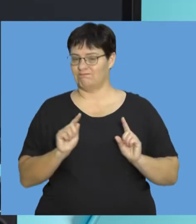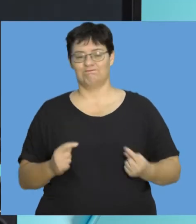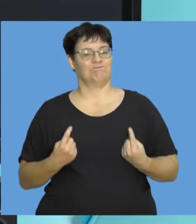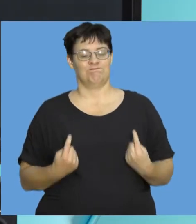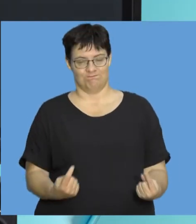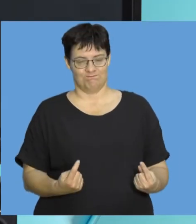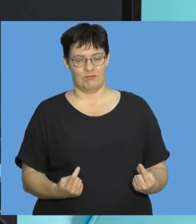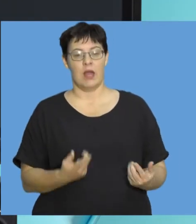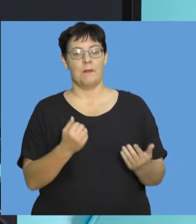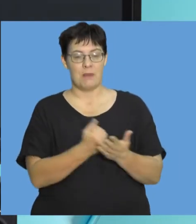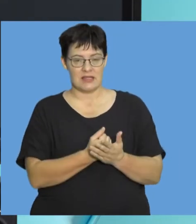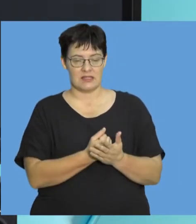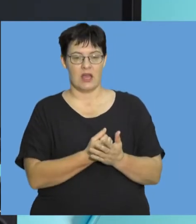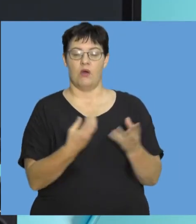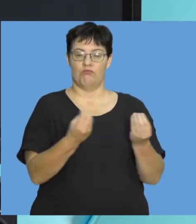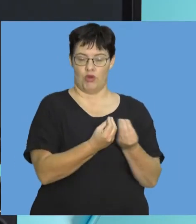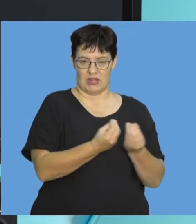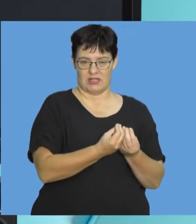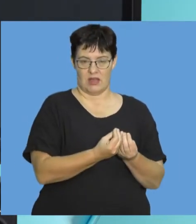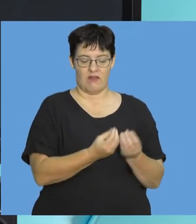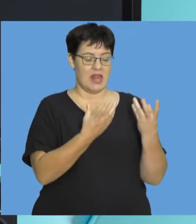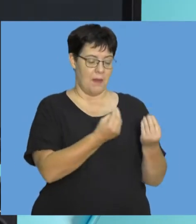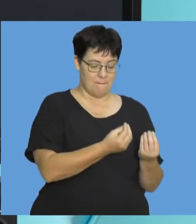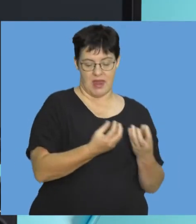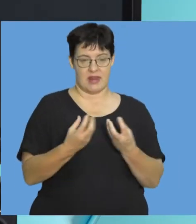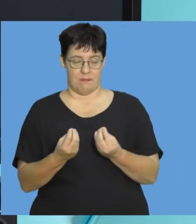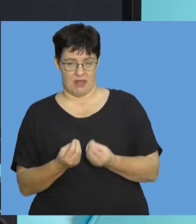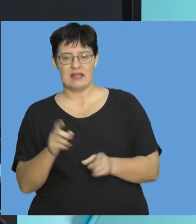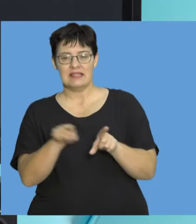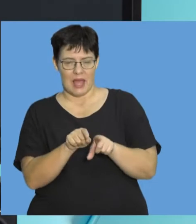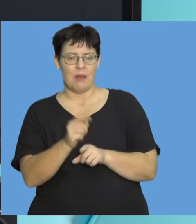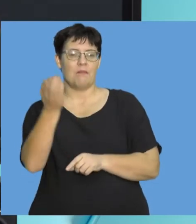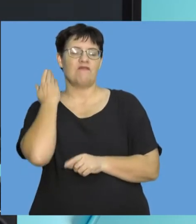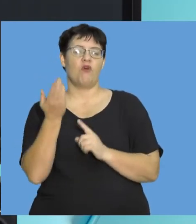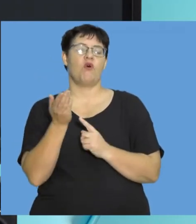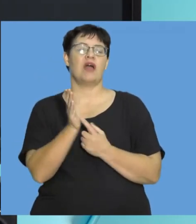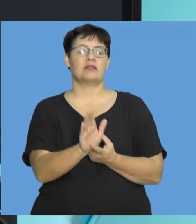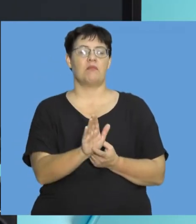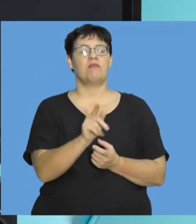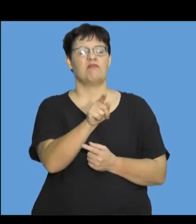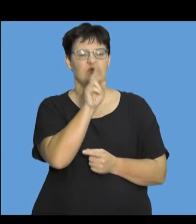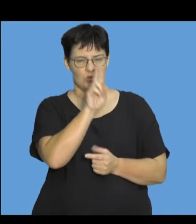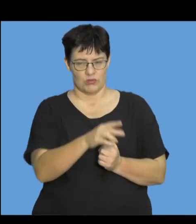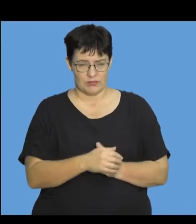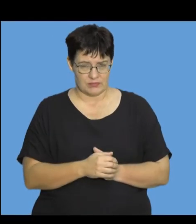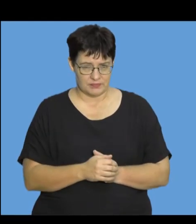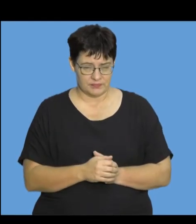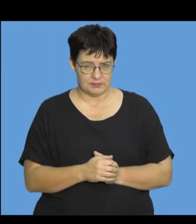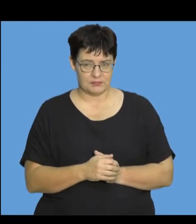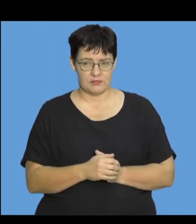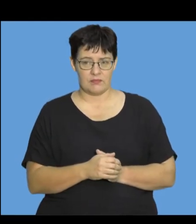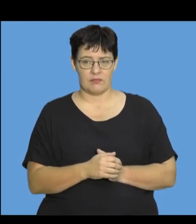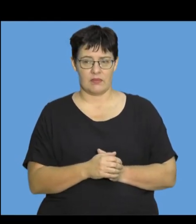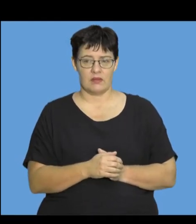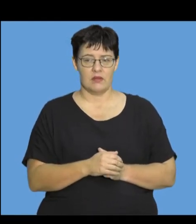form, but you will need to write them as a product of two numbers, right? As you saw with the previous example, just to show you what